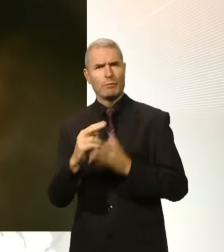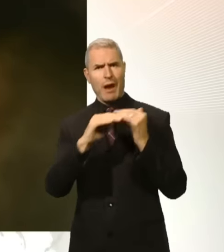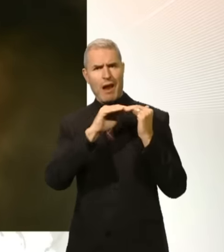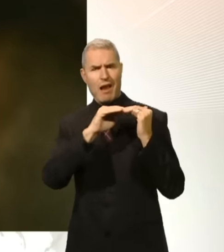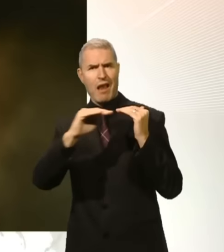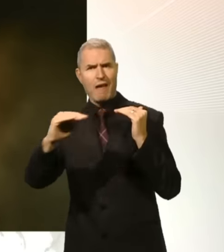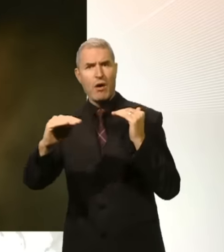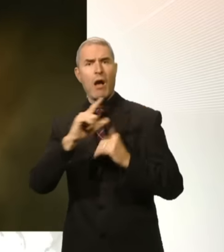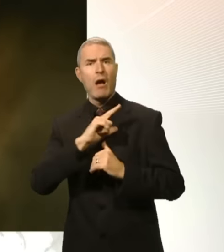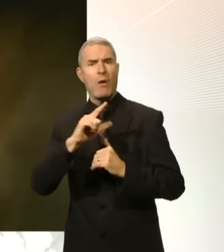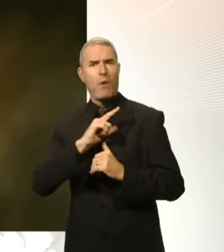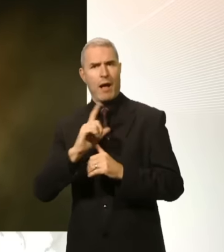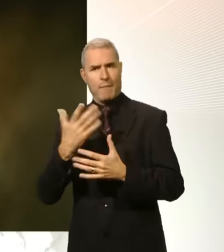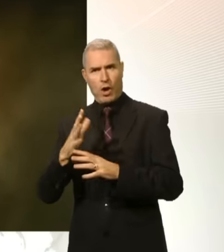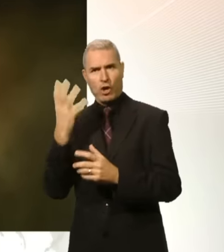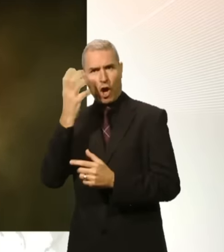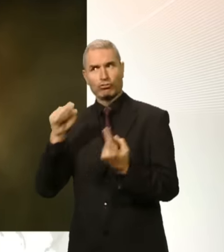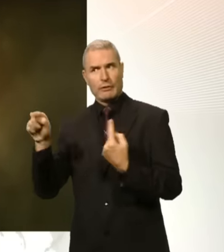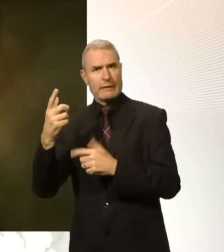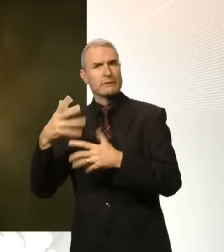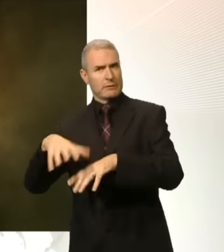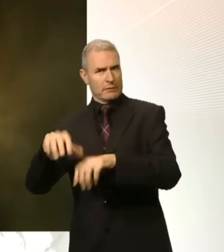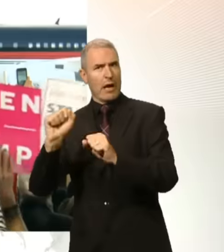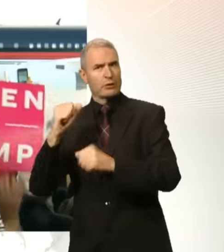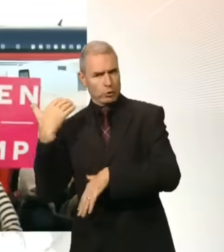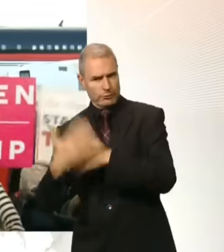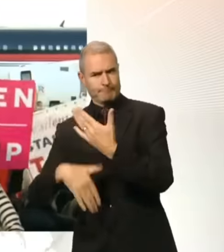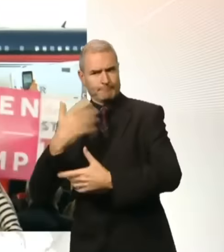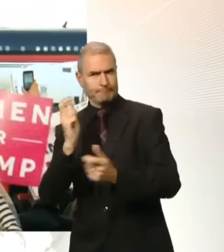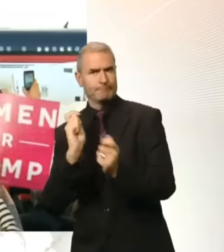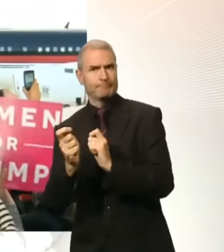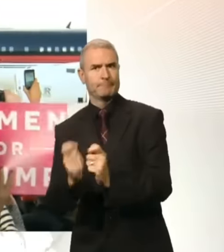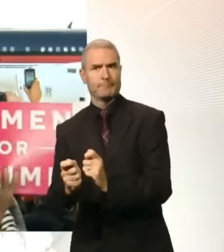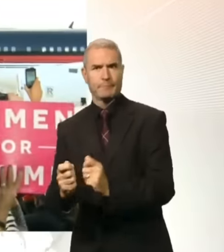perhaps because of the action countries have already begun to take.